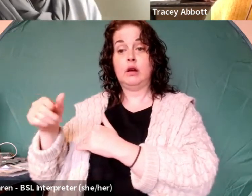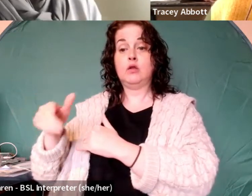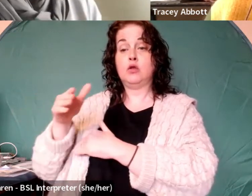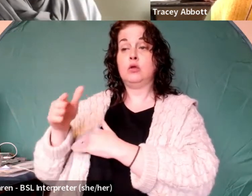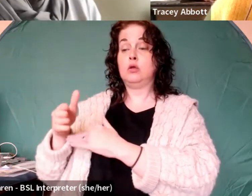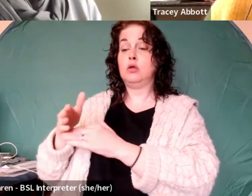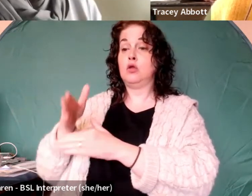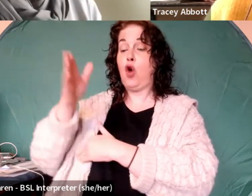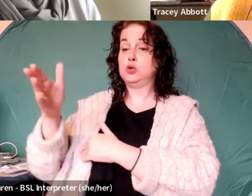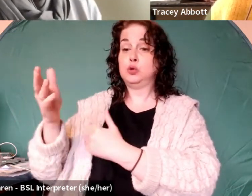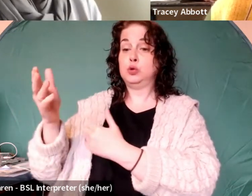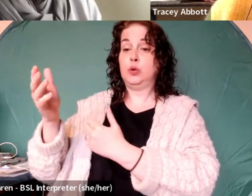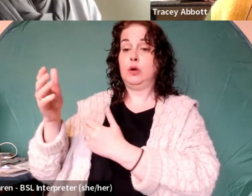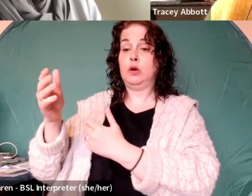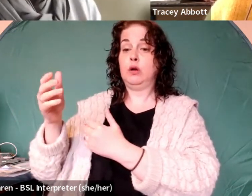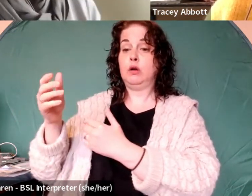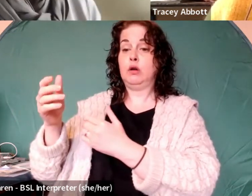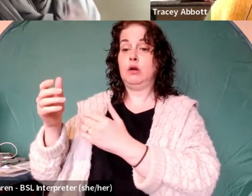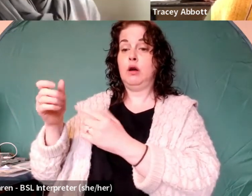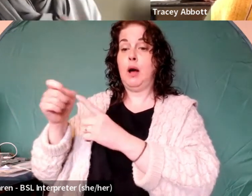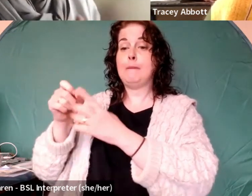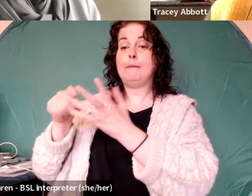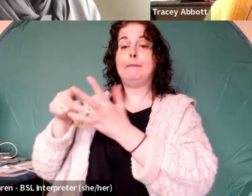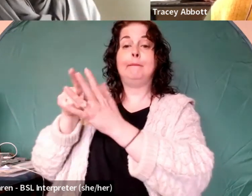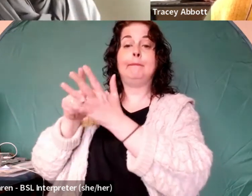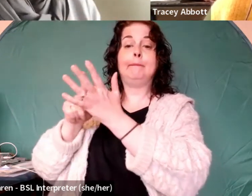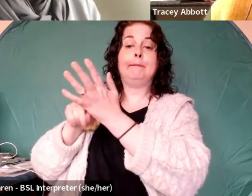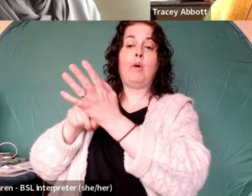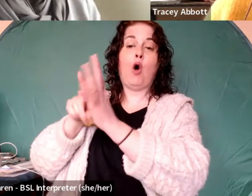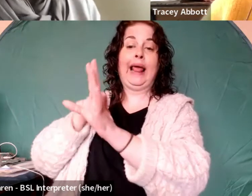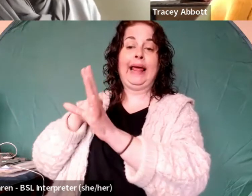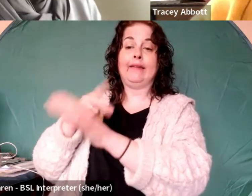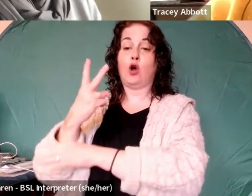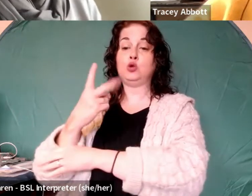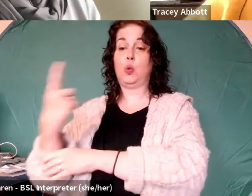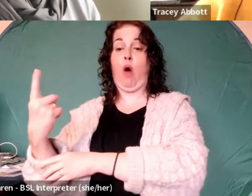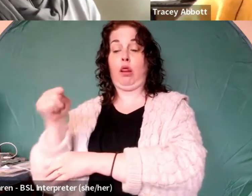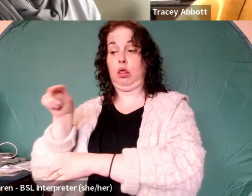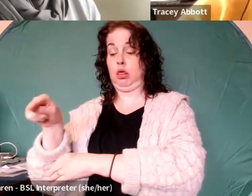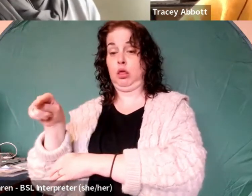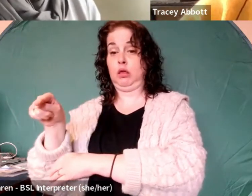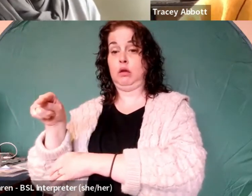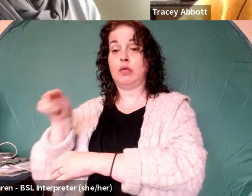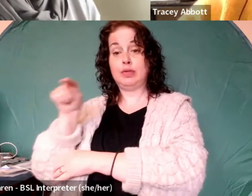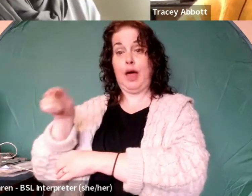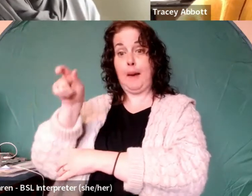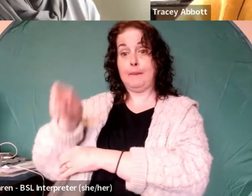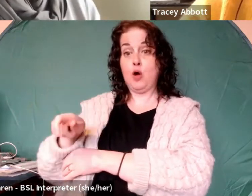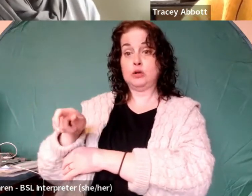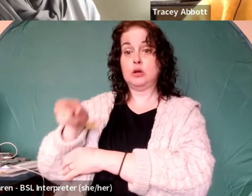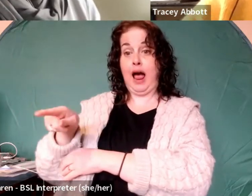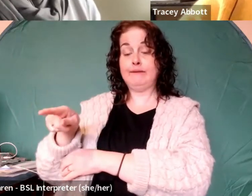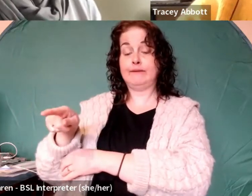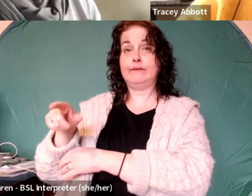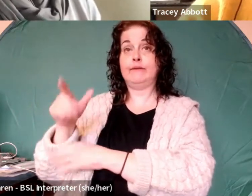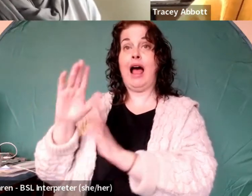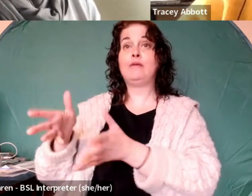previous polytechnic, and they've got, you know, a 2-1. Actually, that person has had